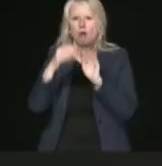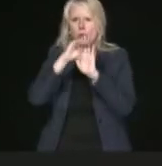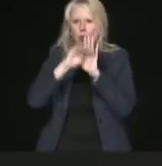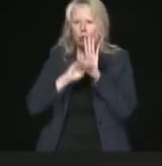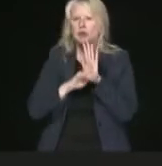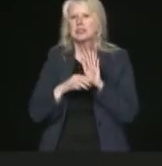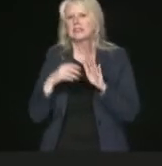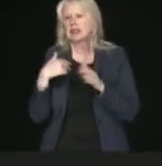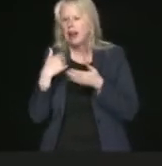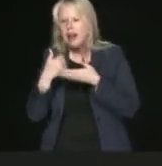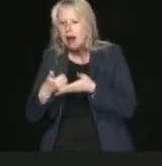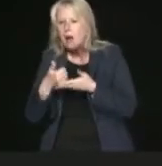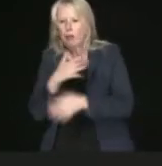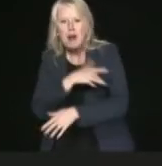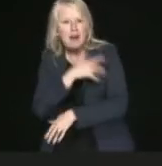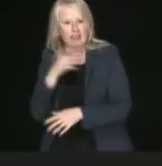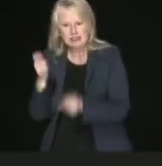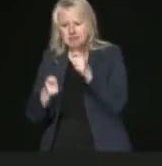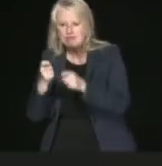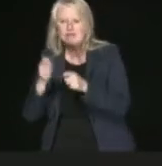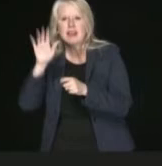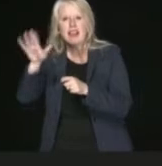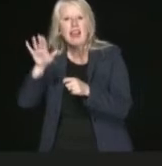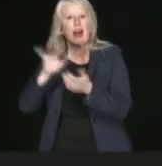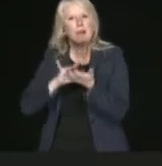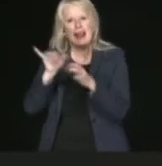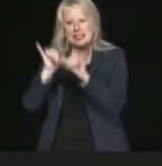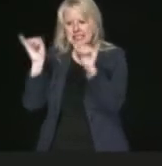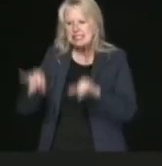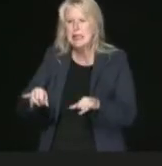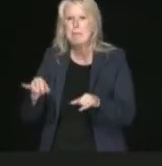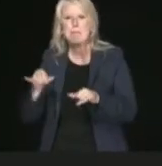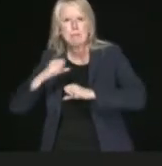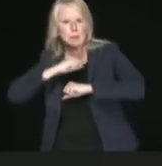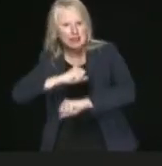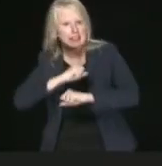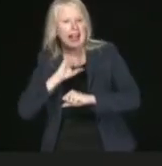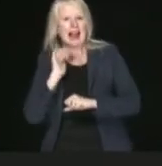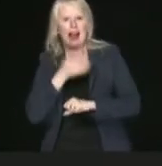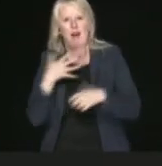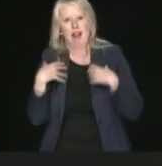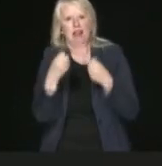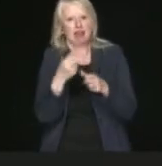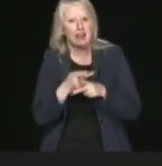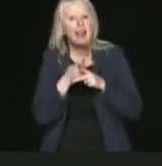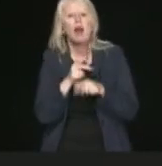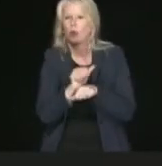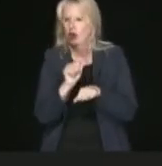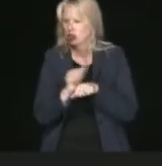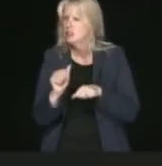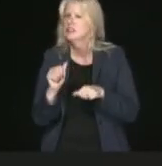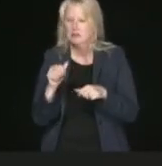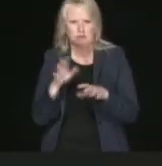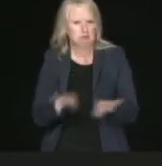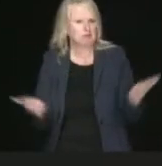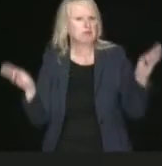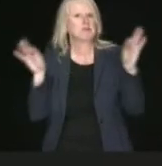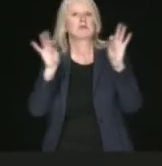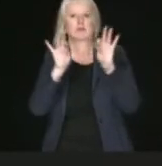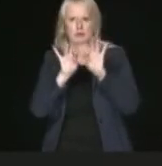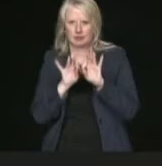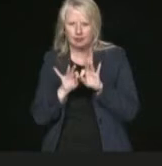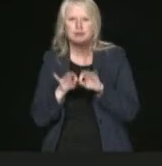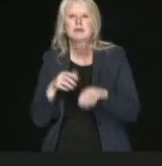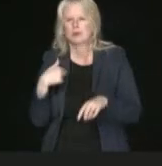helping provinces adjust their medical systems in ways that protect our healthcare workers is absolutely essential. We